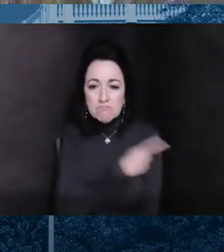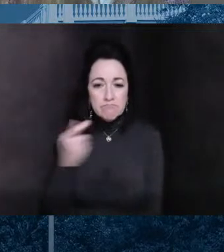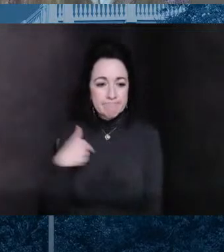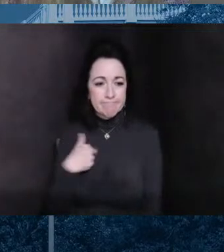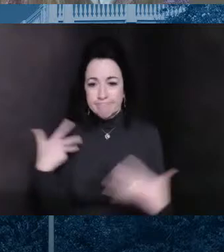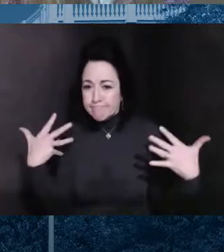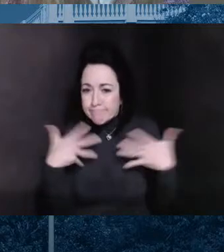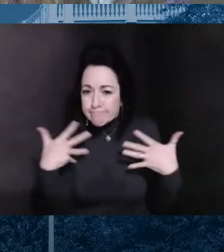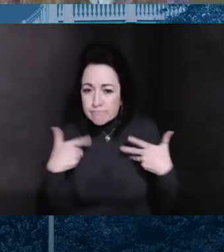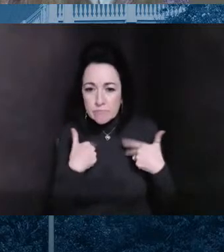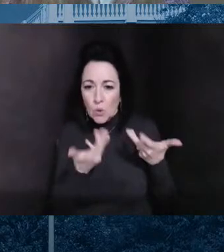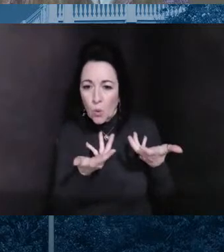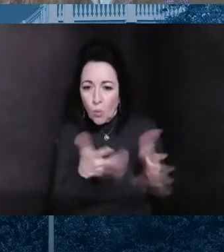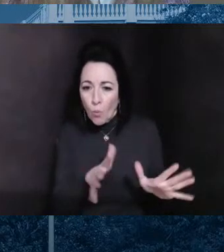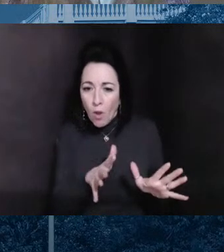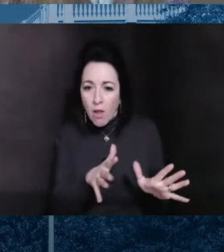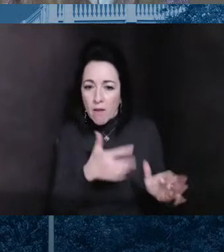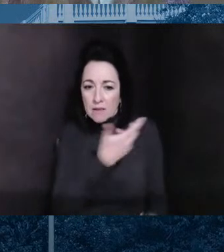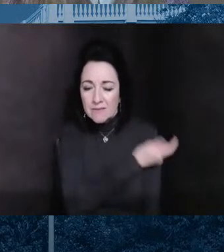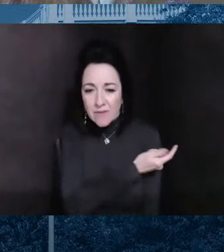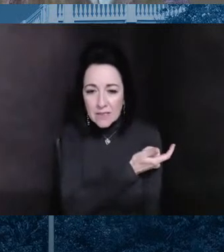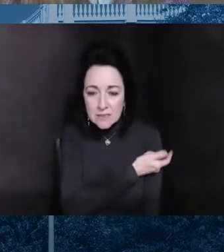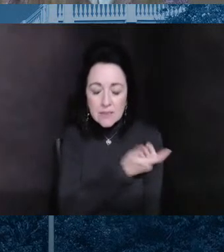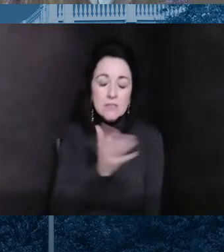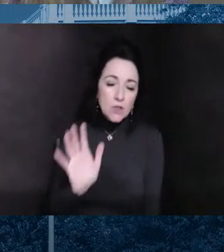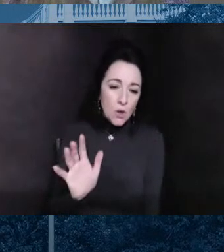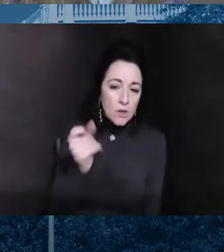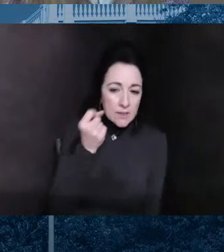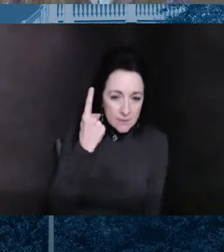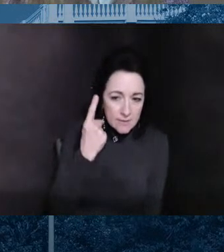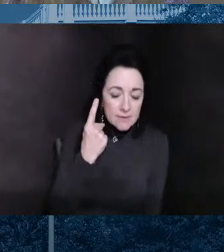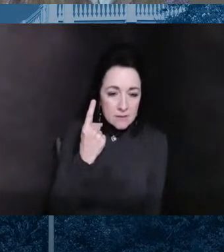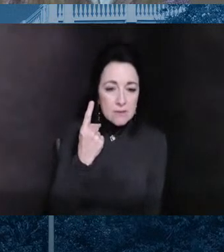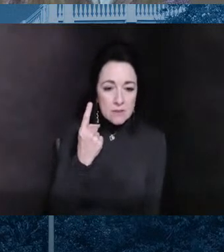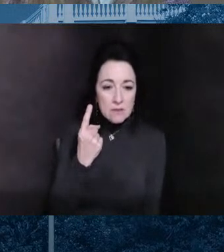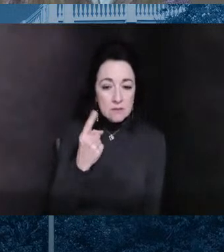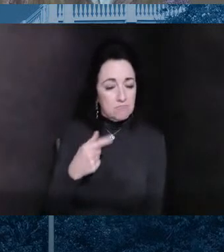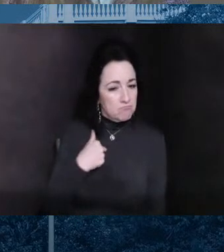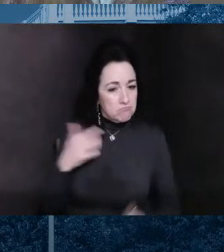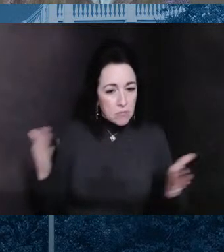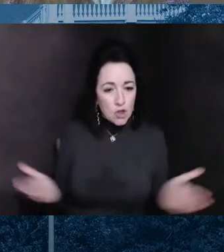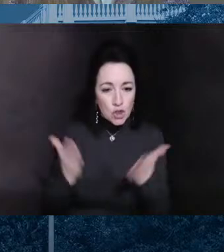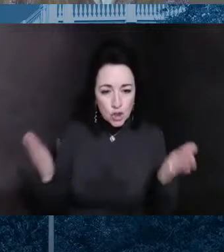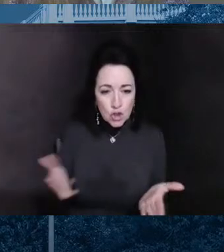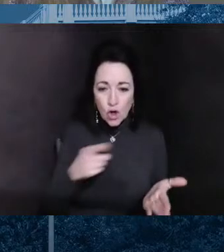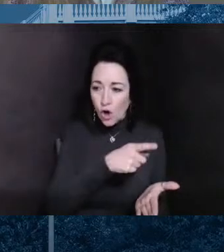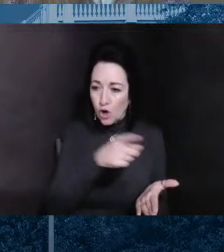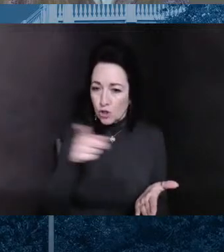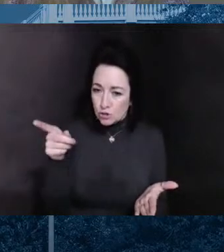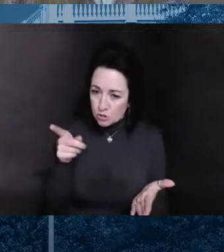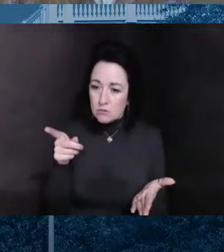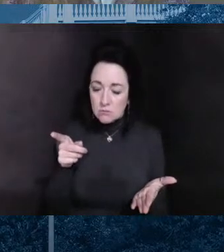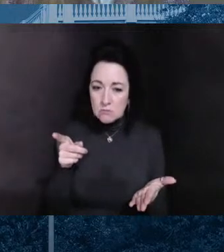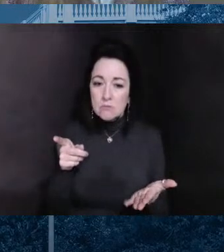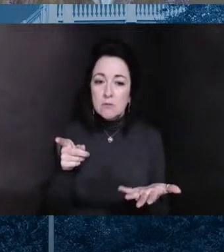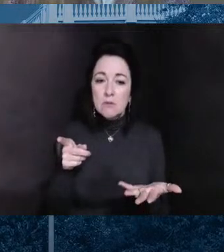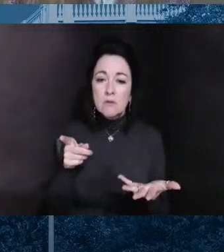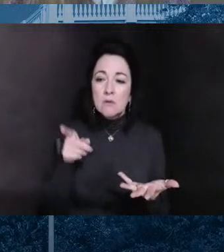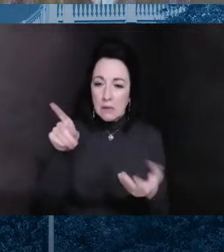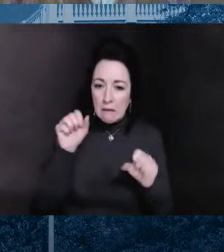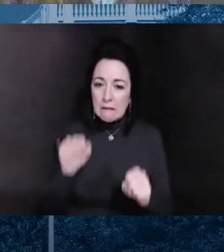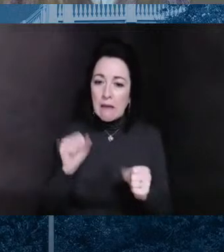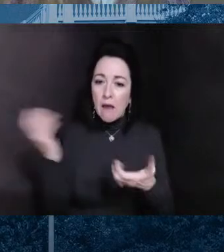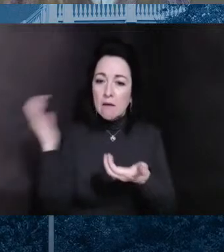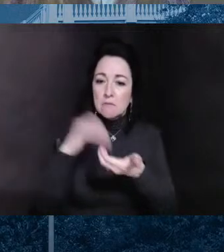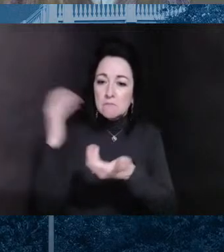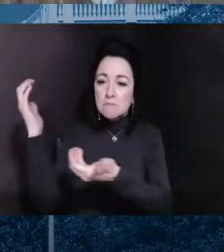vaccination sites is through the registry. And so we would encourage everyone to work with their elderly church parishioners and